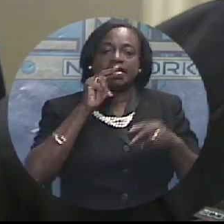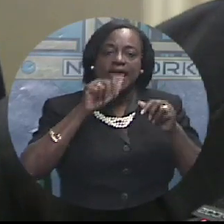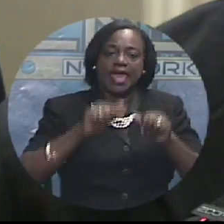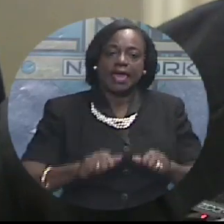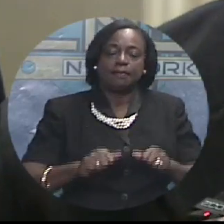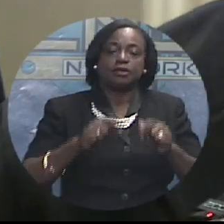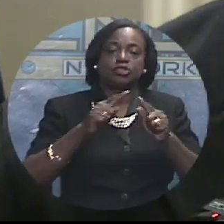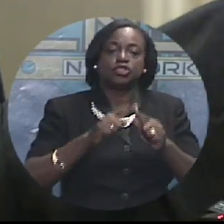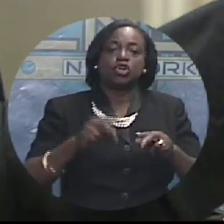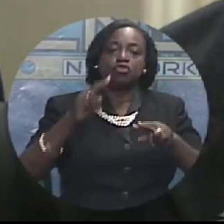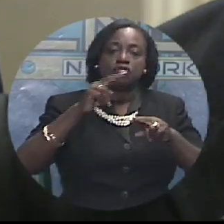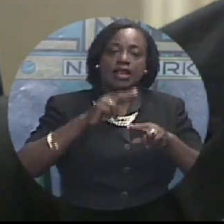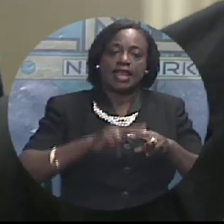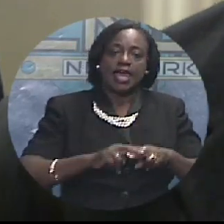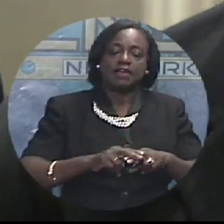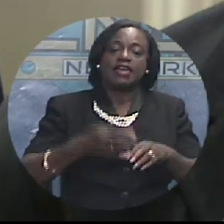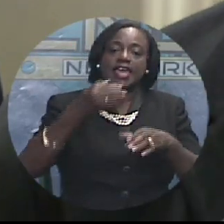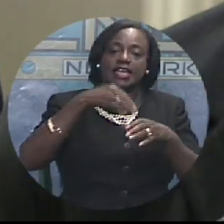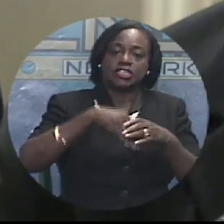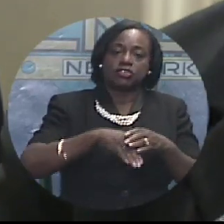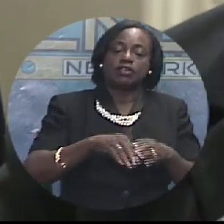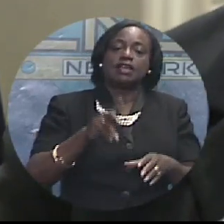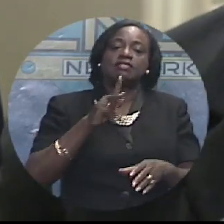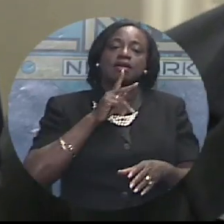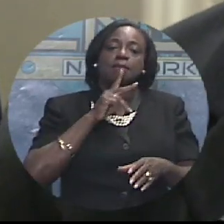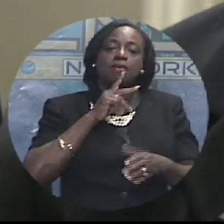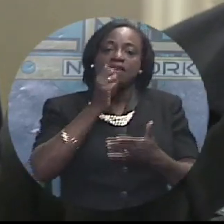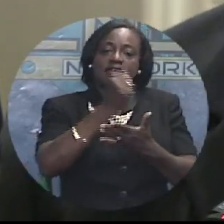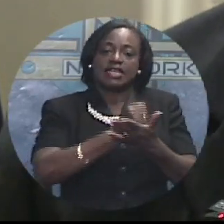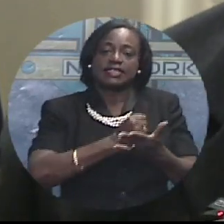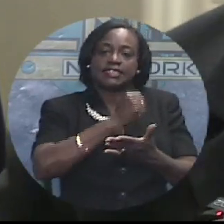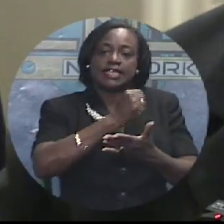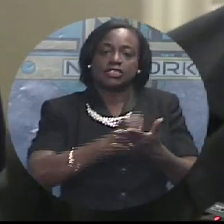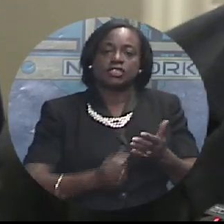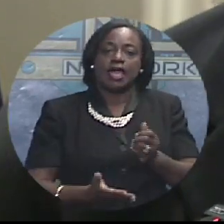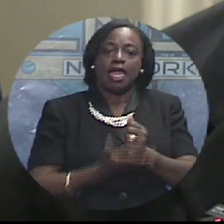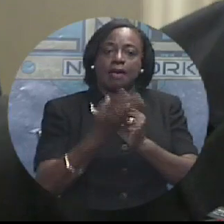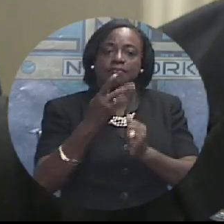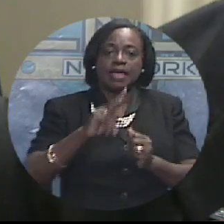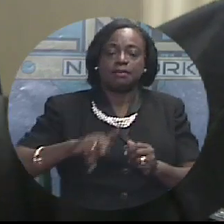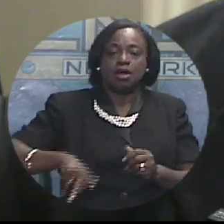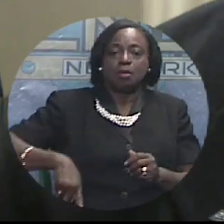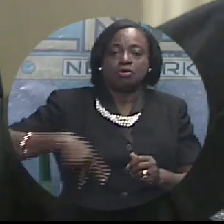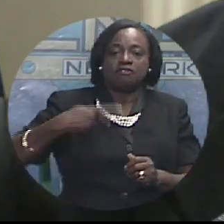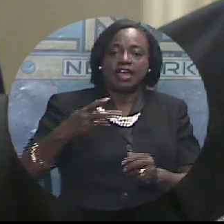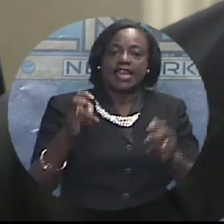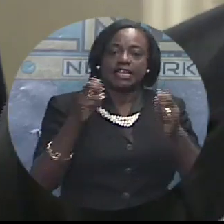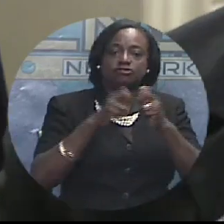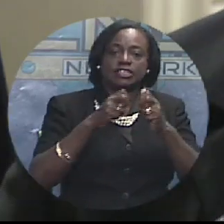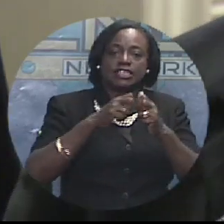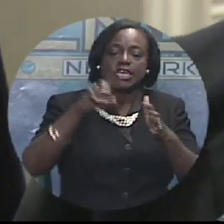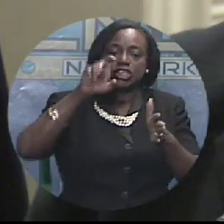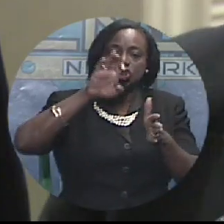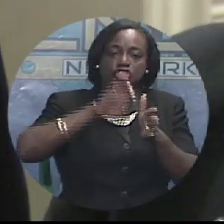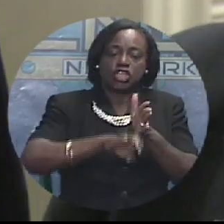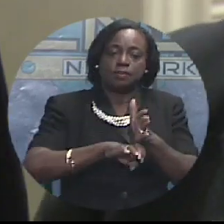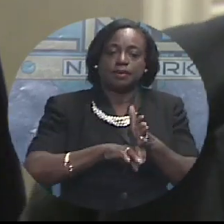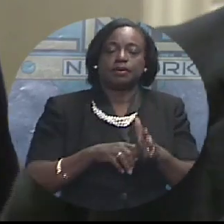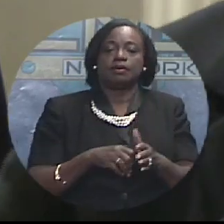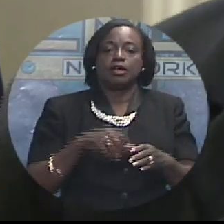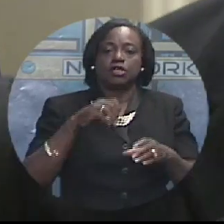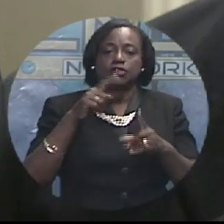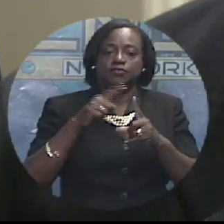on integrating the private sector in helping them provide the electricity at a cheaper and affordable cost to their